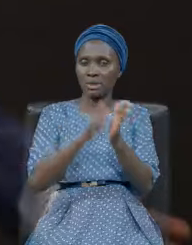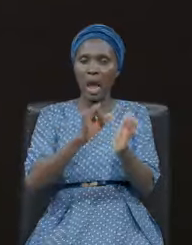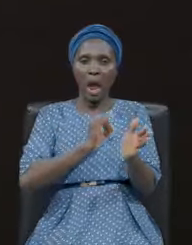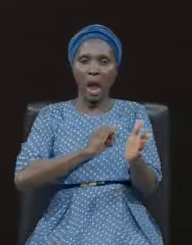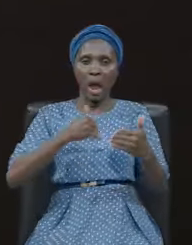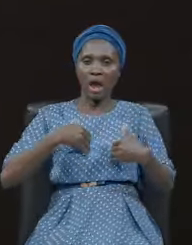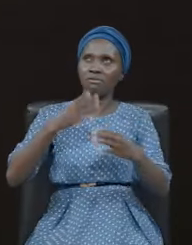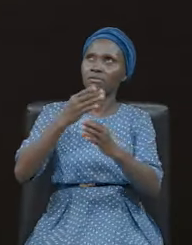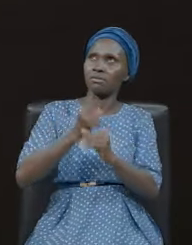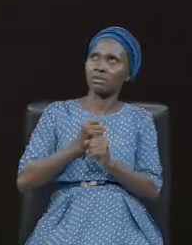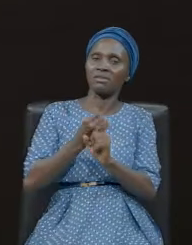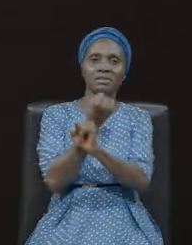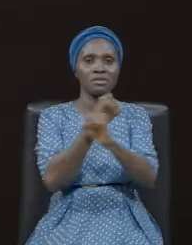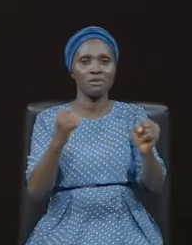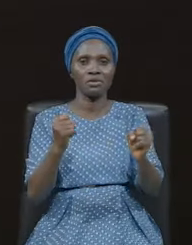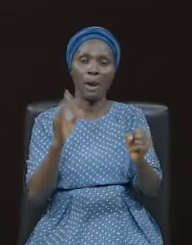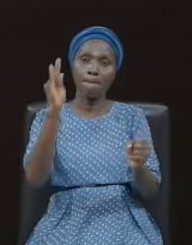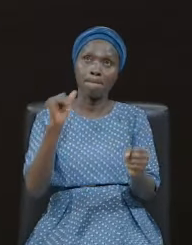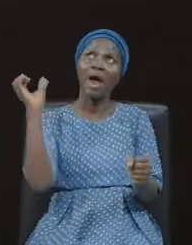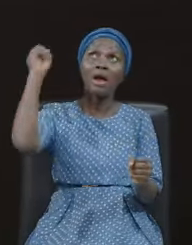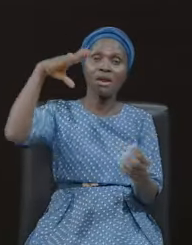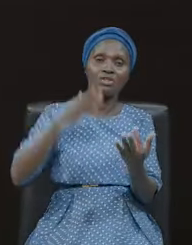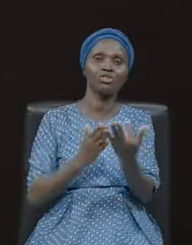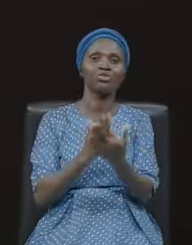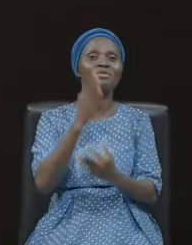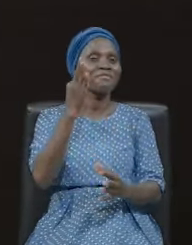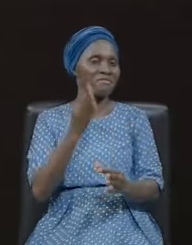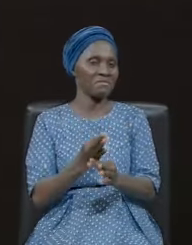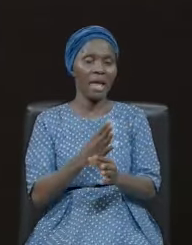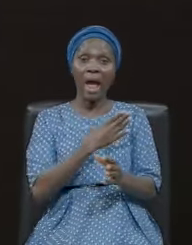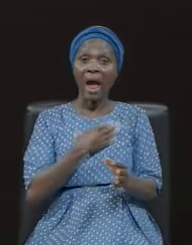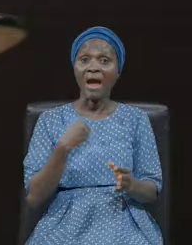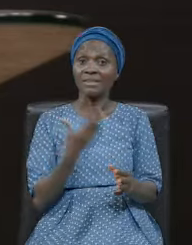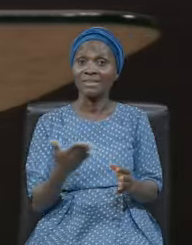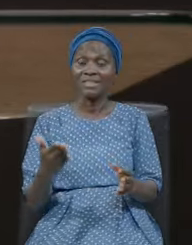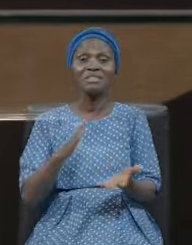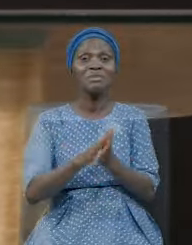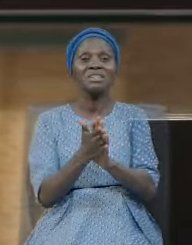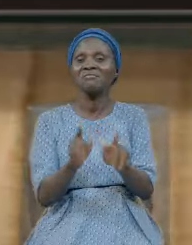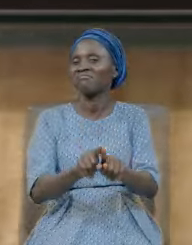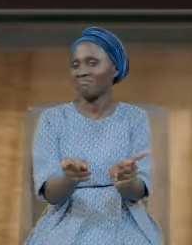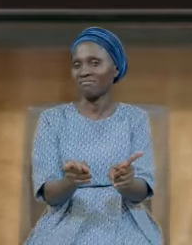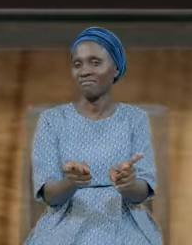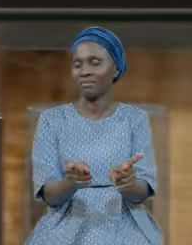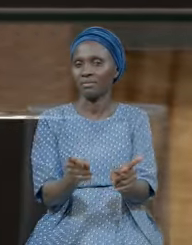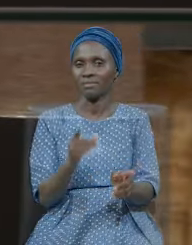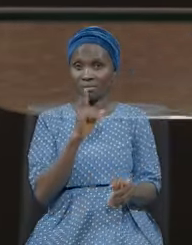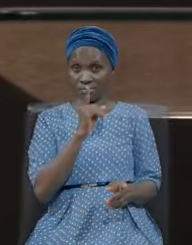grace through faith. And things were different. I'm sure you know that I